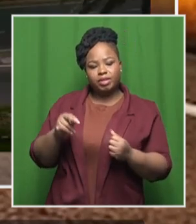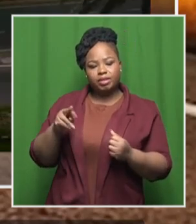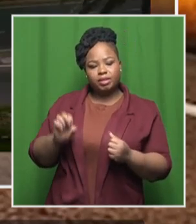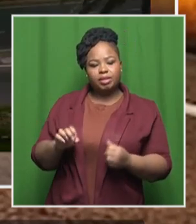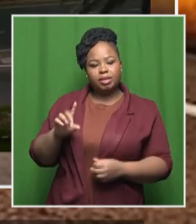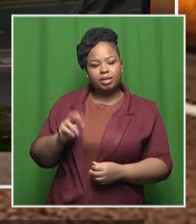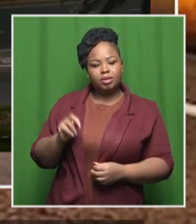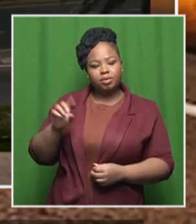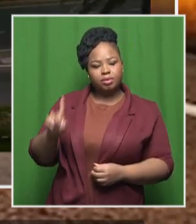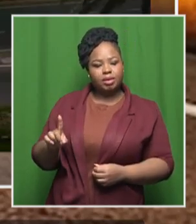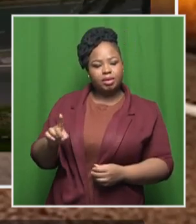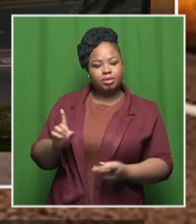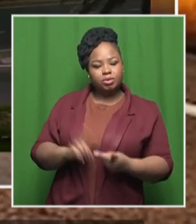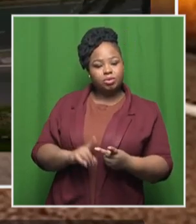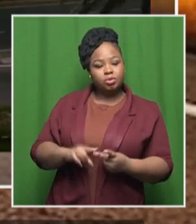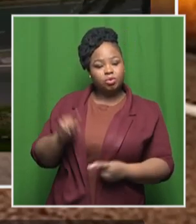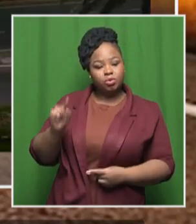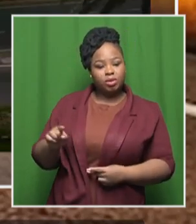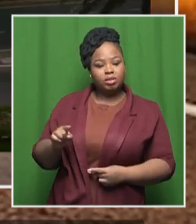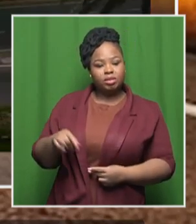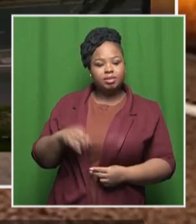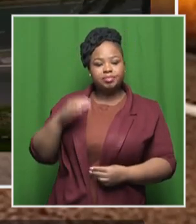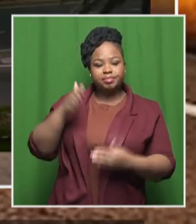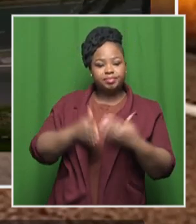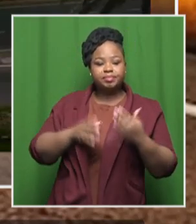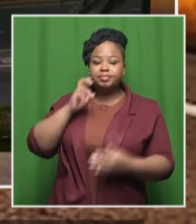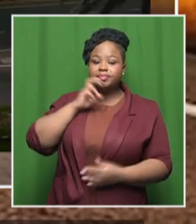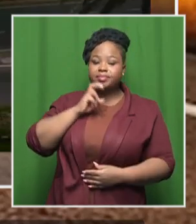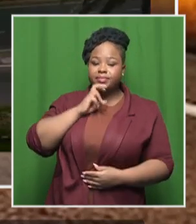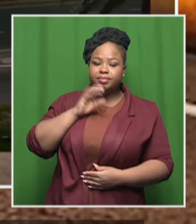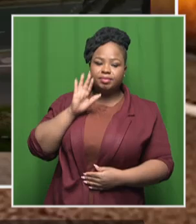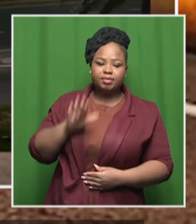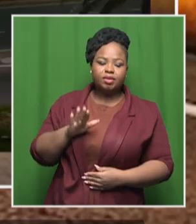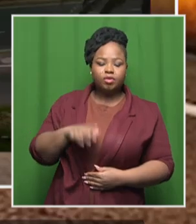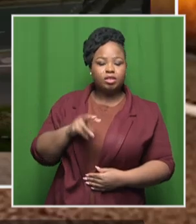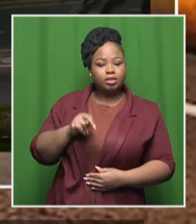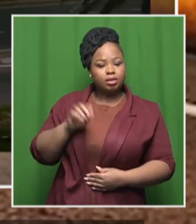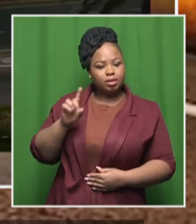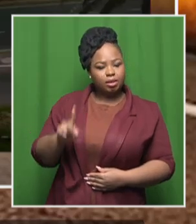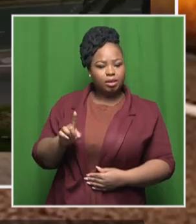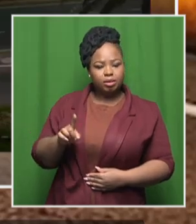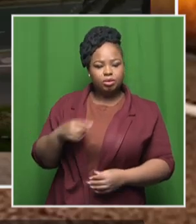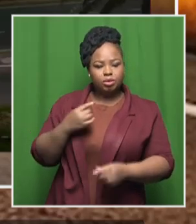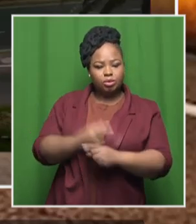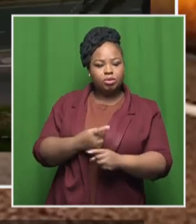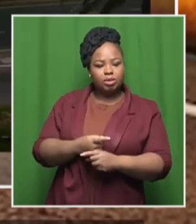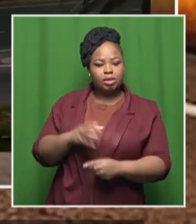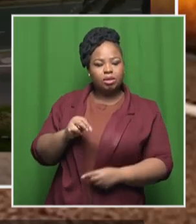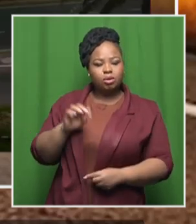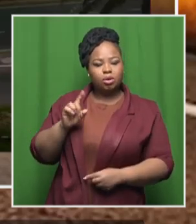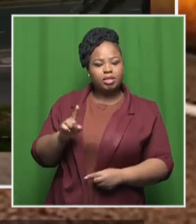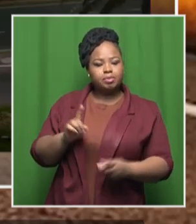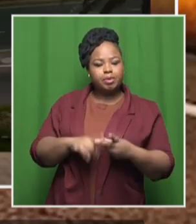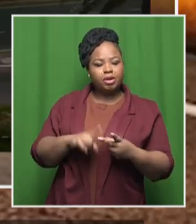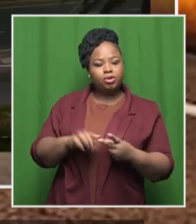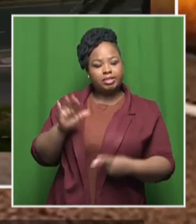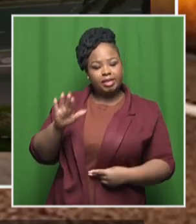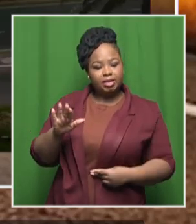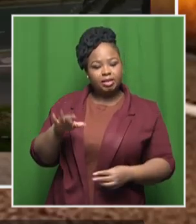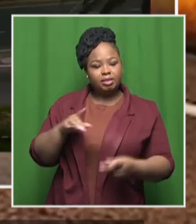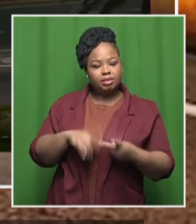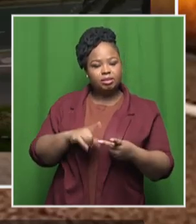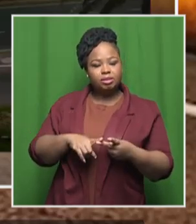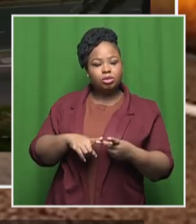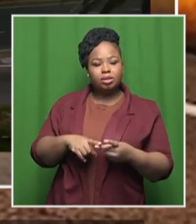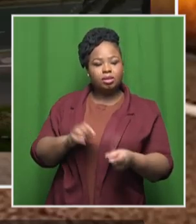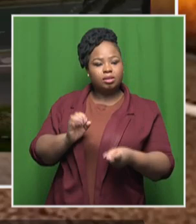stay in place all week, right through until Friday evening. It might be the N1 inbound that's closed or the N1 outbound. It will vary, but just be aware of that